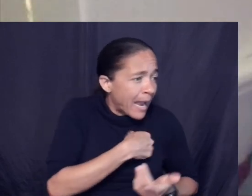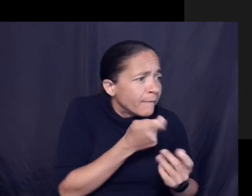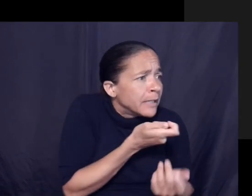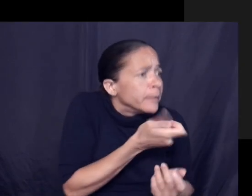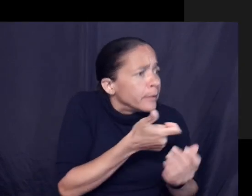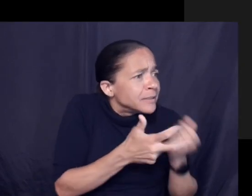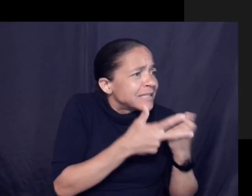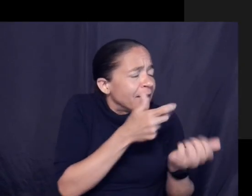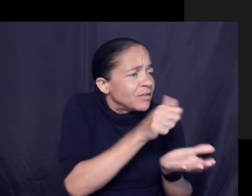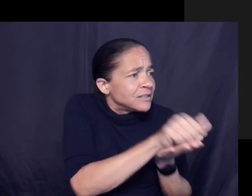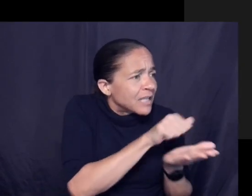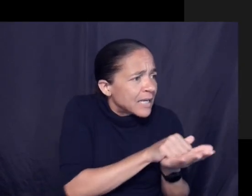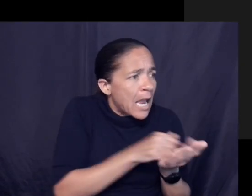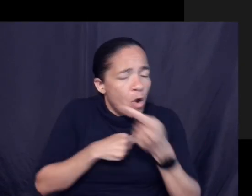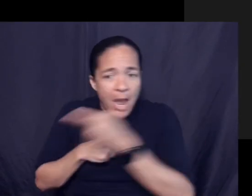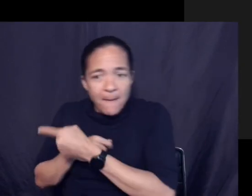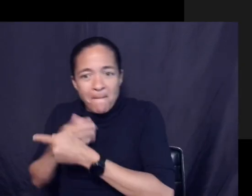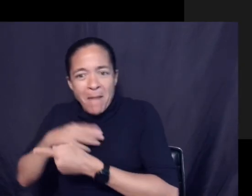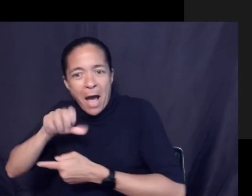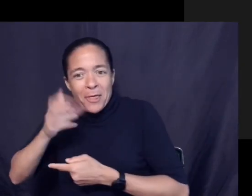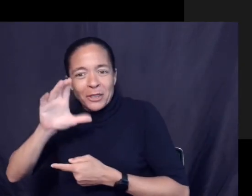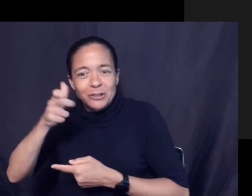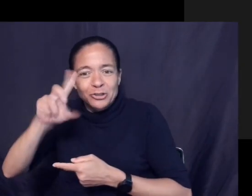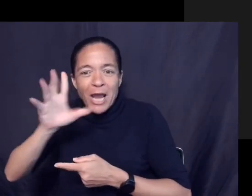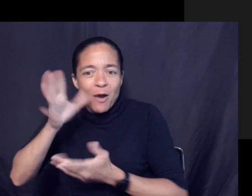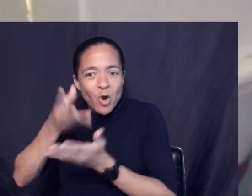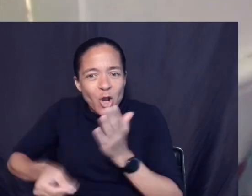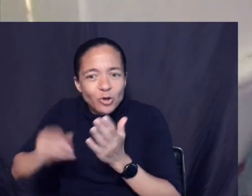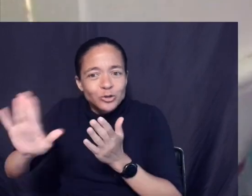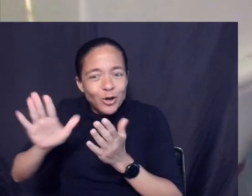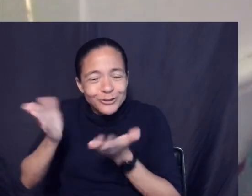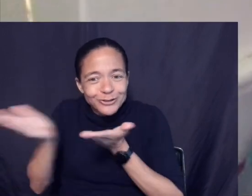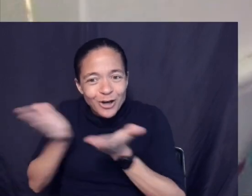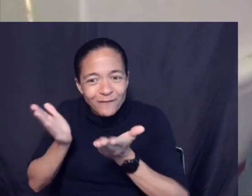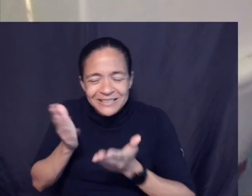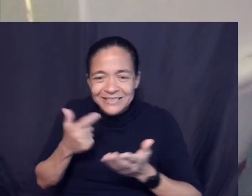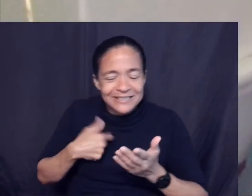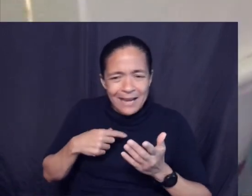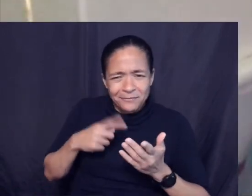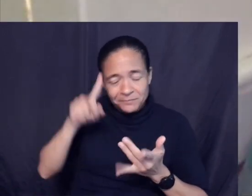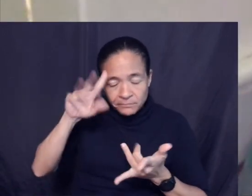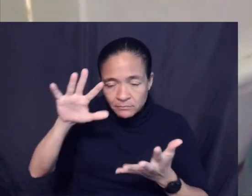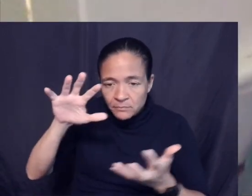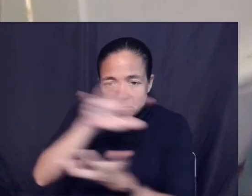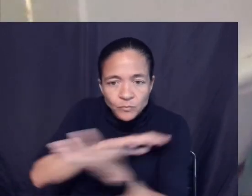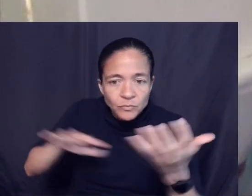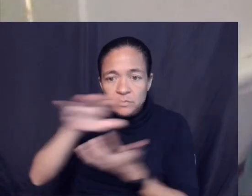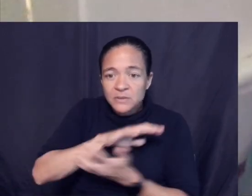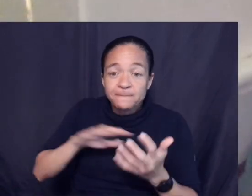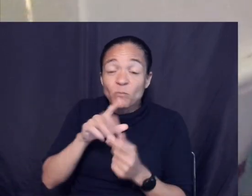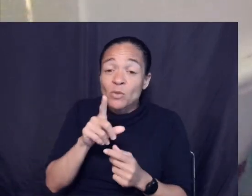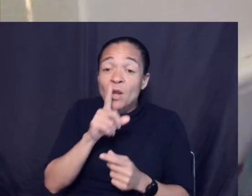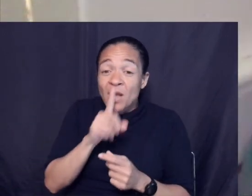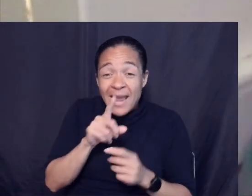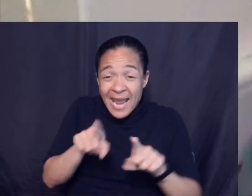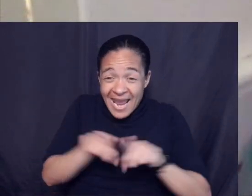services. And that is something that I'm very baffled by with the financial impact to our family. I mean, we were on a completely different